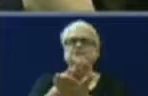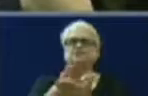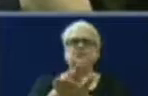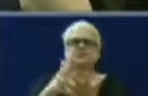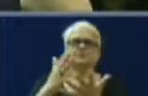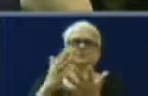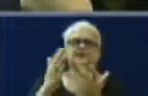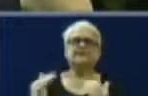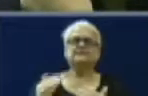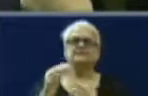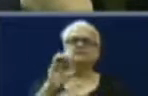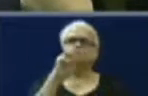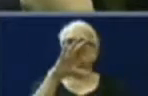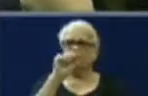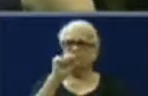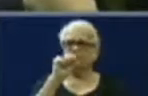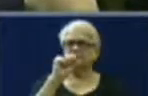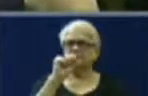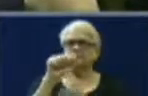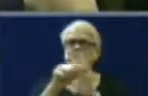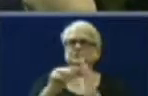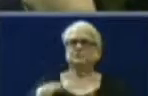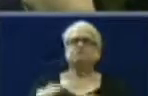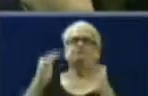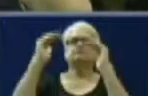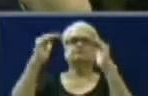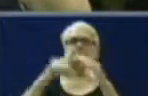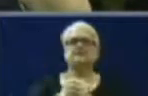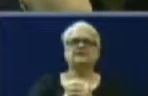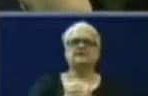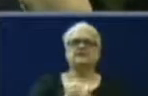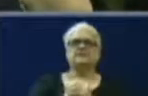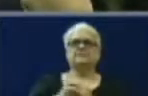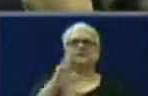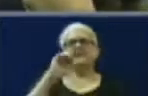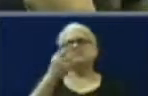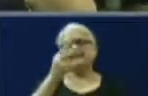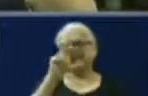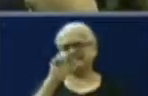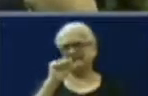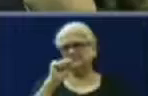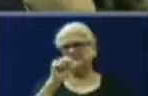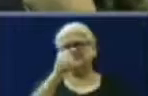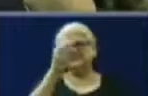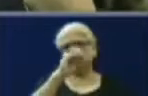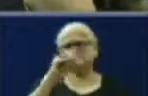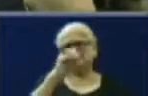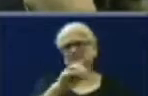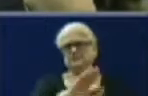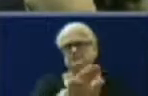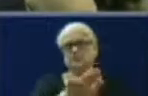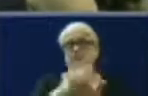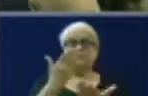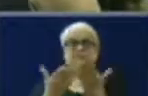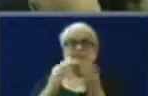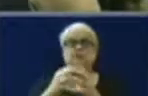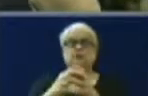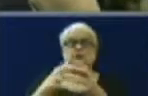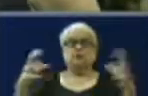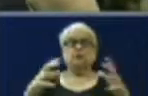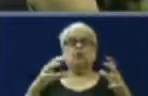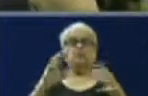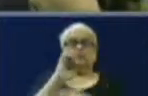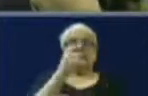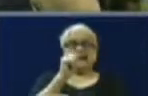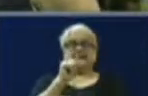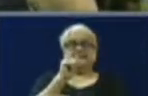time. And magnets currently only made up about 10% of the total school. Maybe if we could grow the magnet, we could raise the high